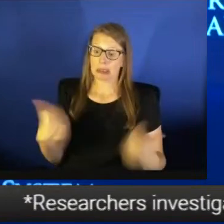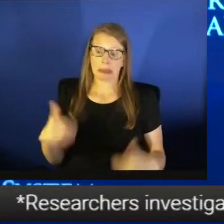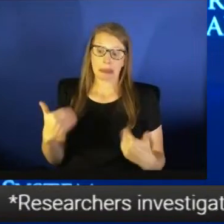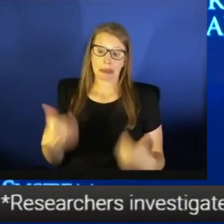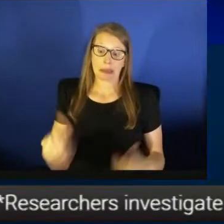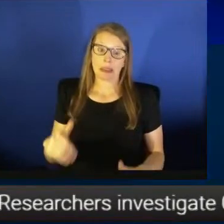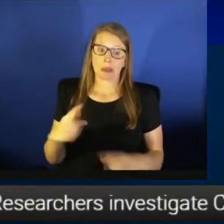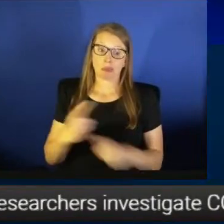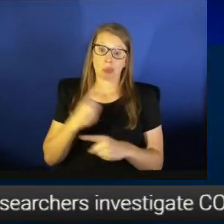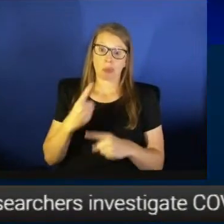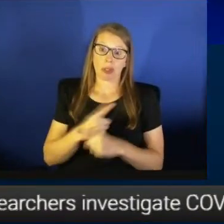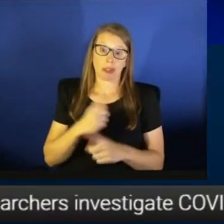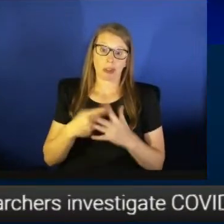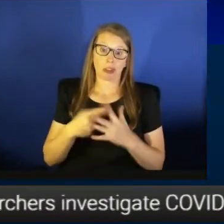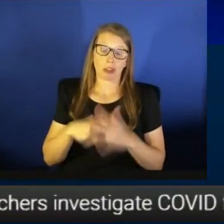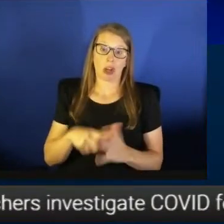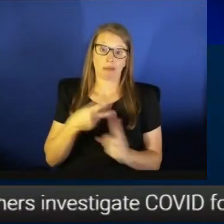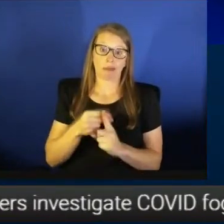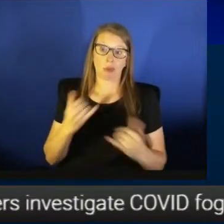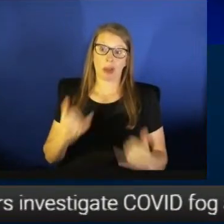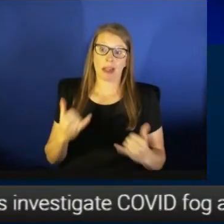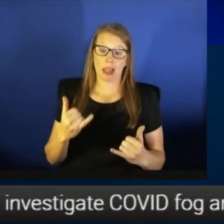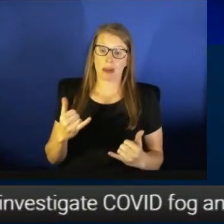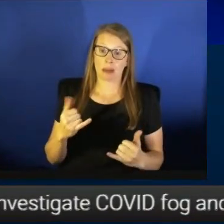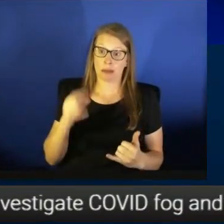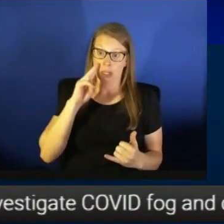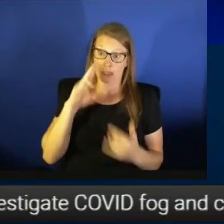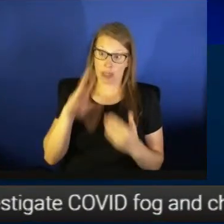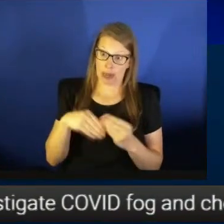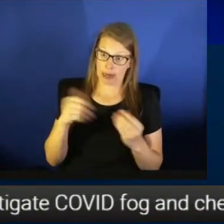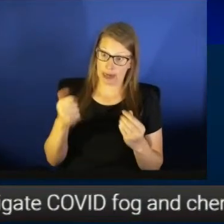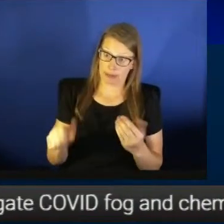now. Dr. Hawkinson, anything to add?